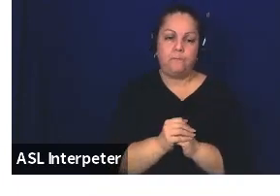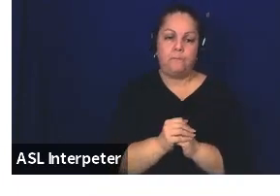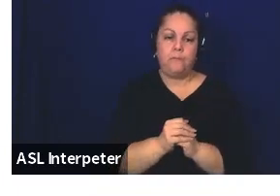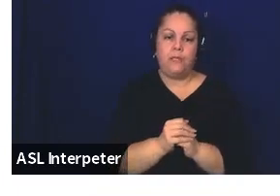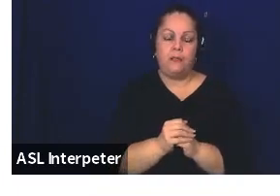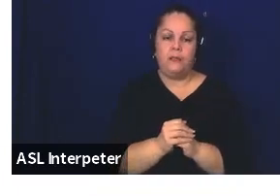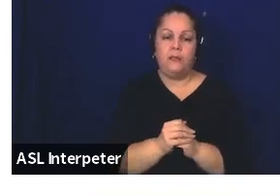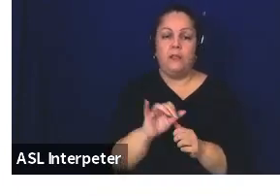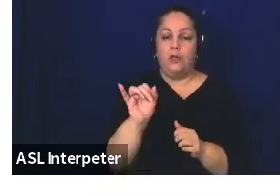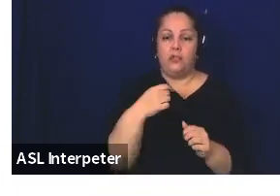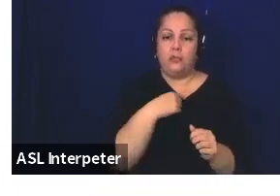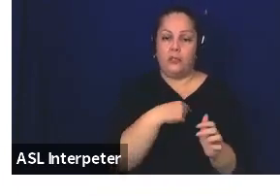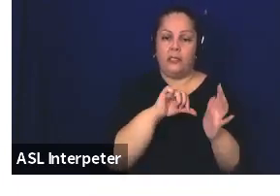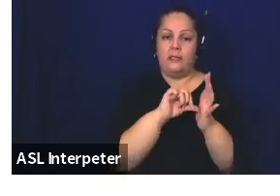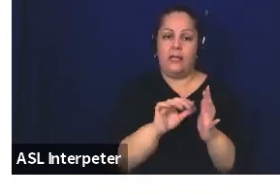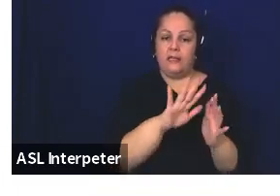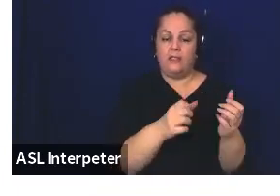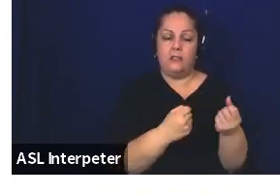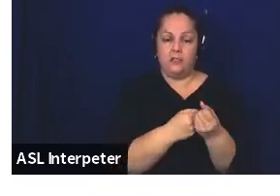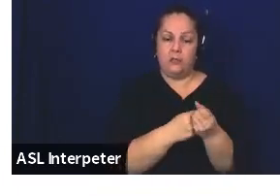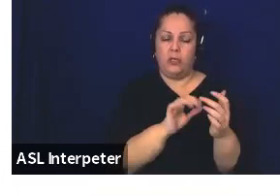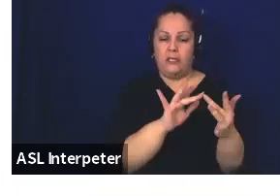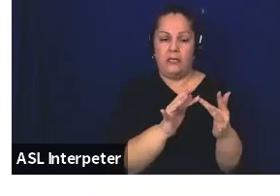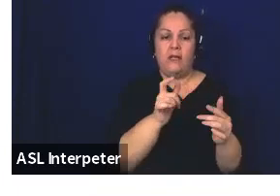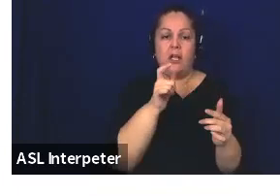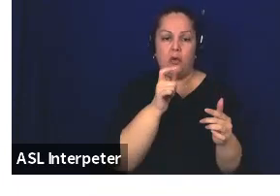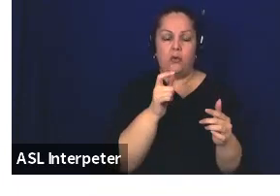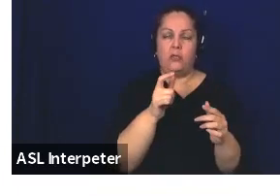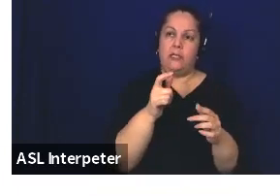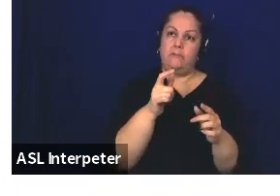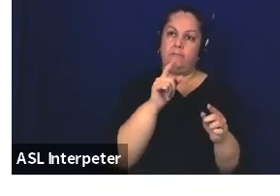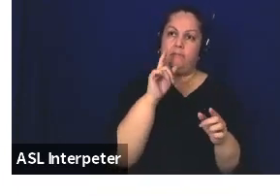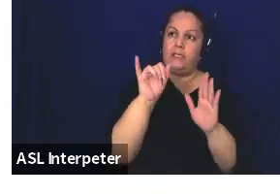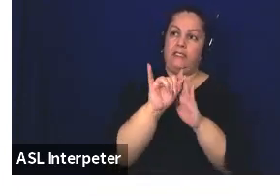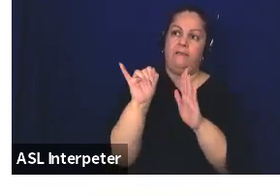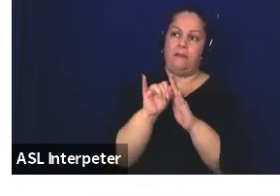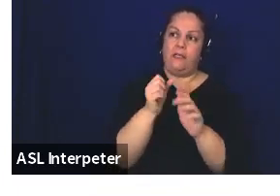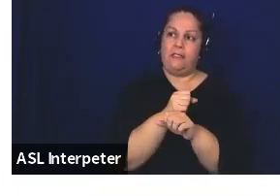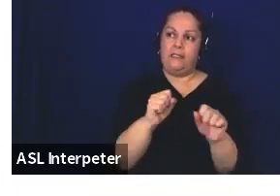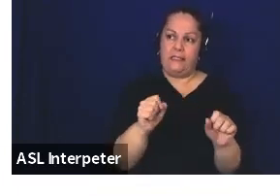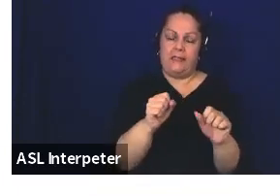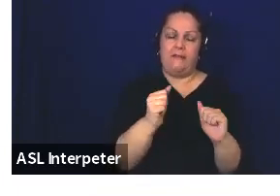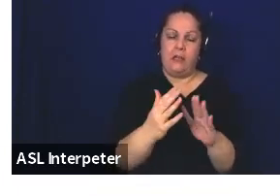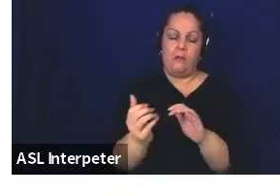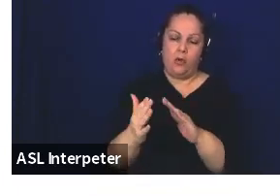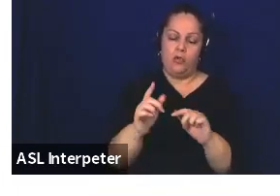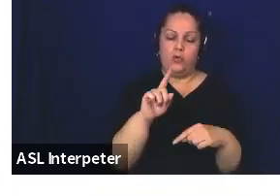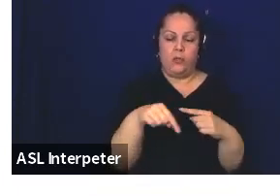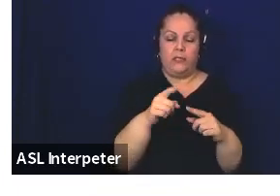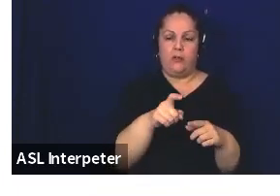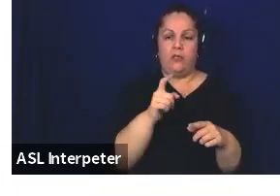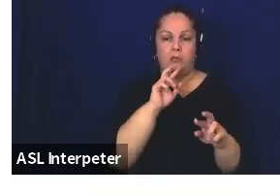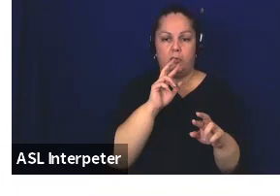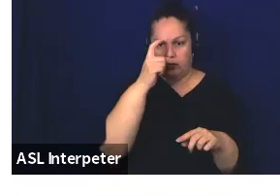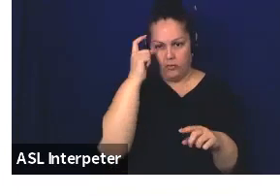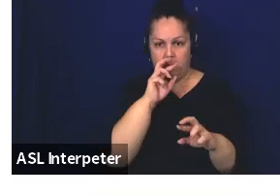can also highlight their support network and who they deem as safe and appropriate to turn to when they experience their trauma responses. This